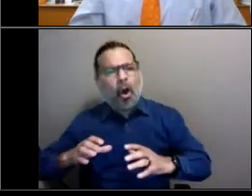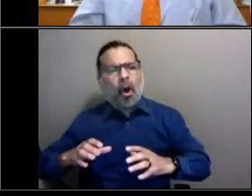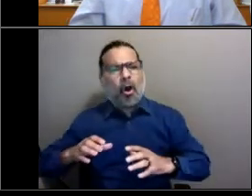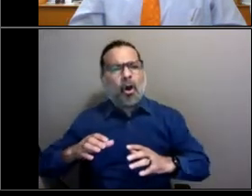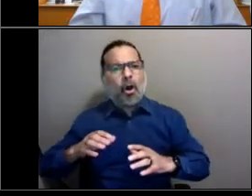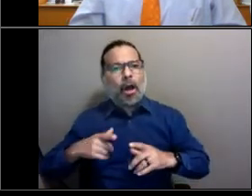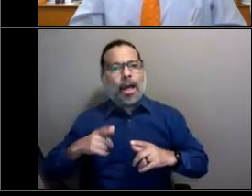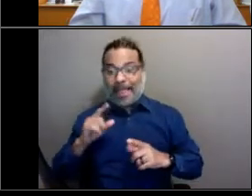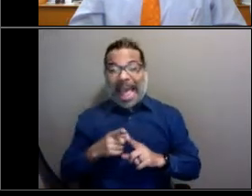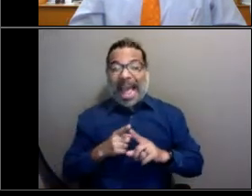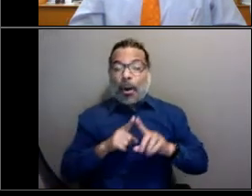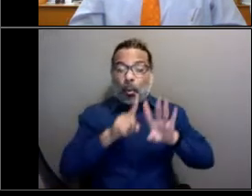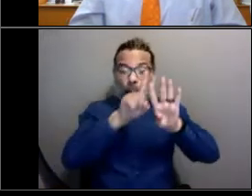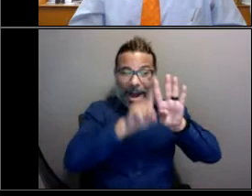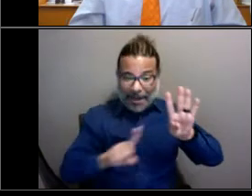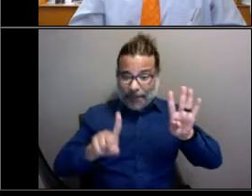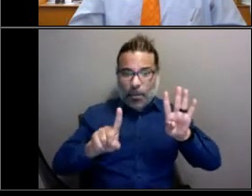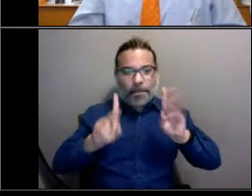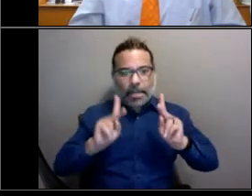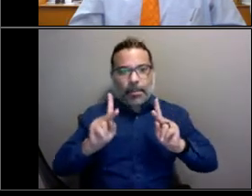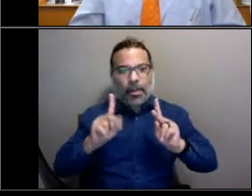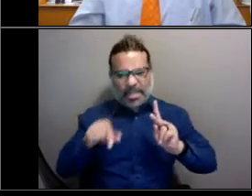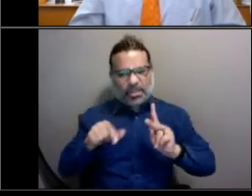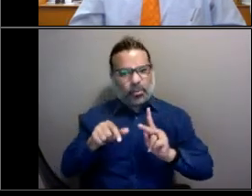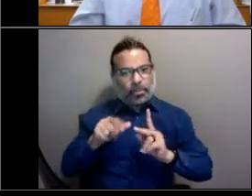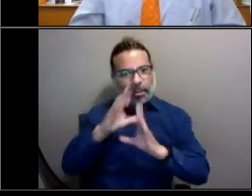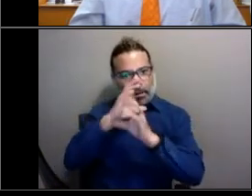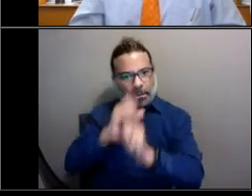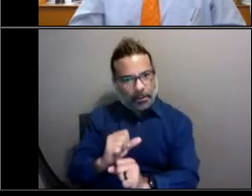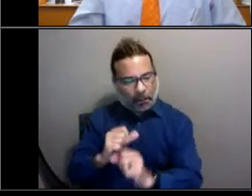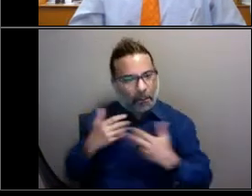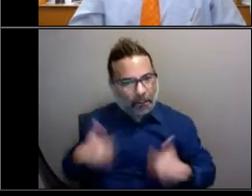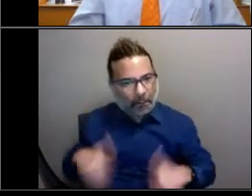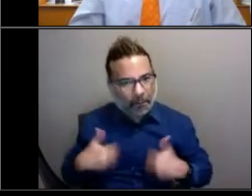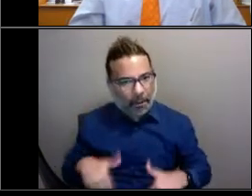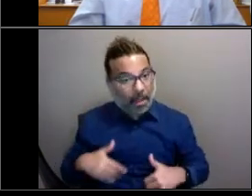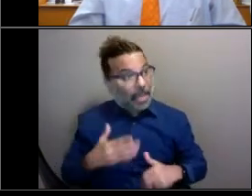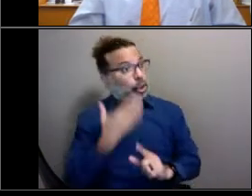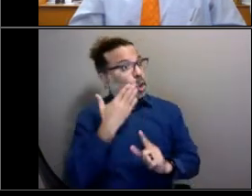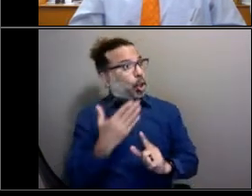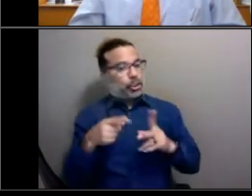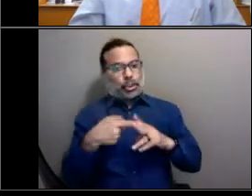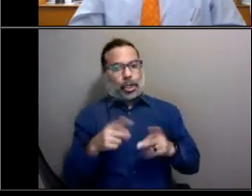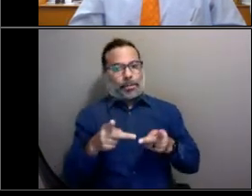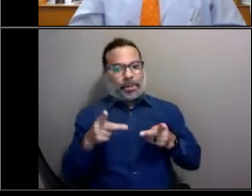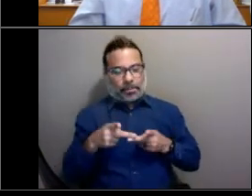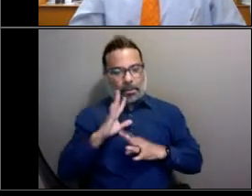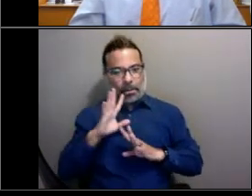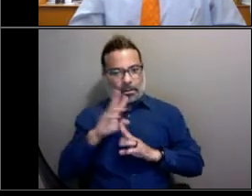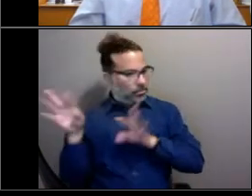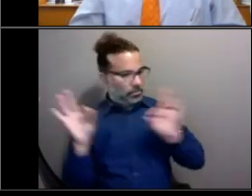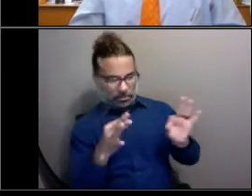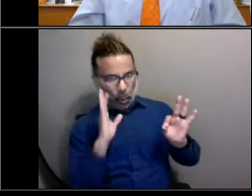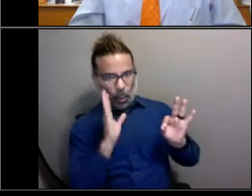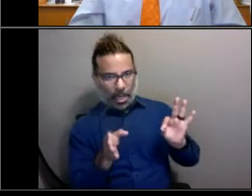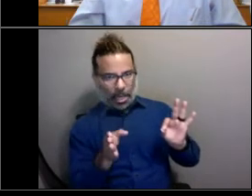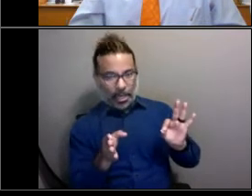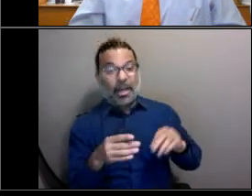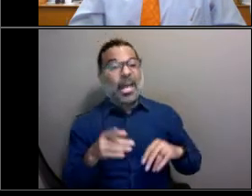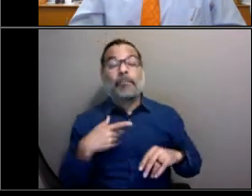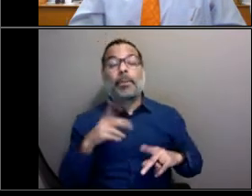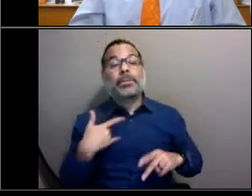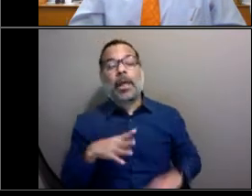appeal to 1 out of 4 of the people in the world. That's a good place to start getting attention. And if they still don't believe the 1 in